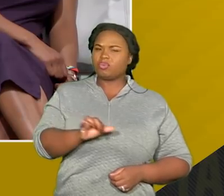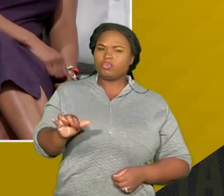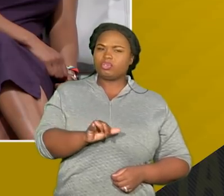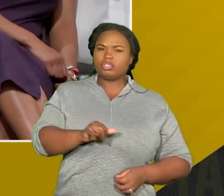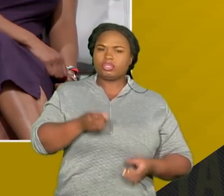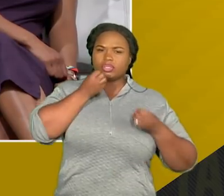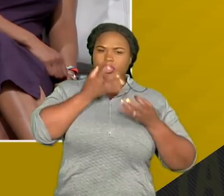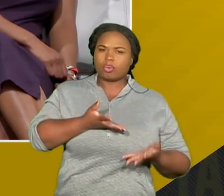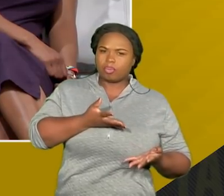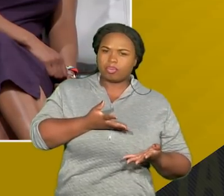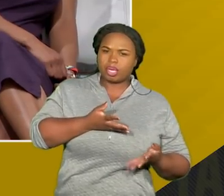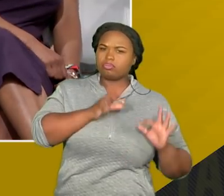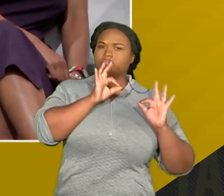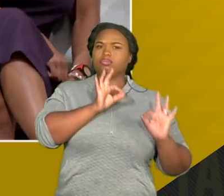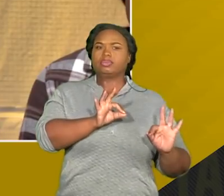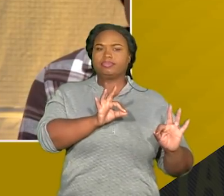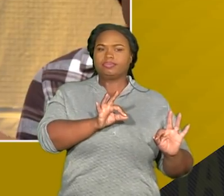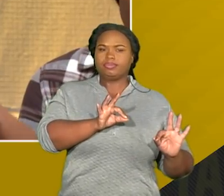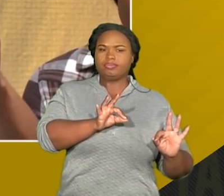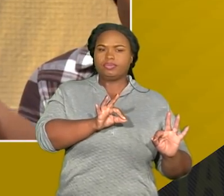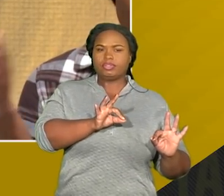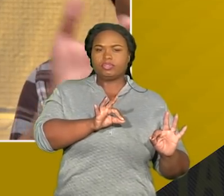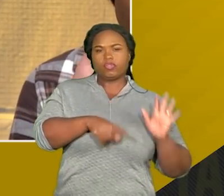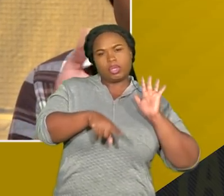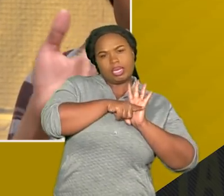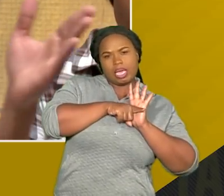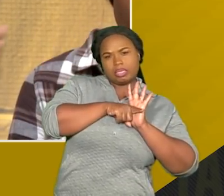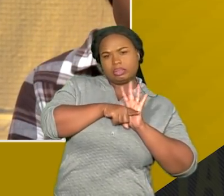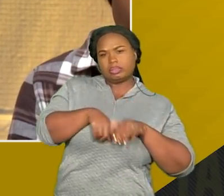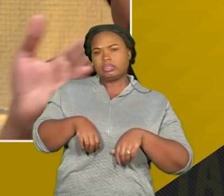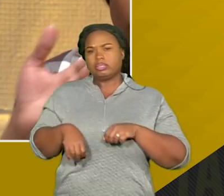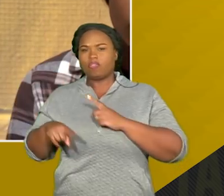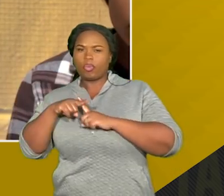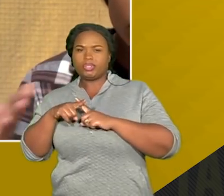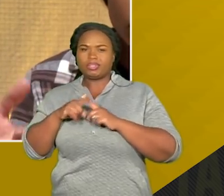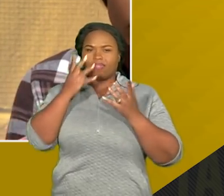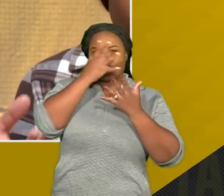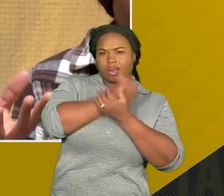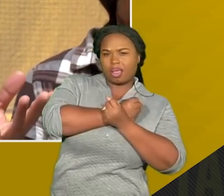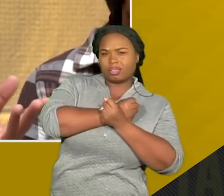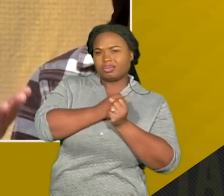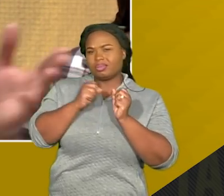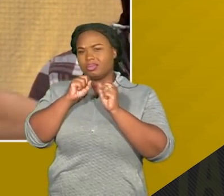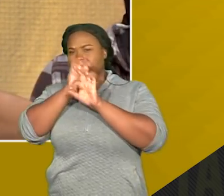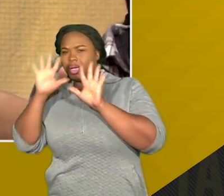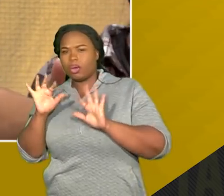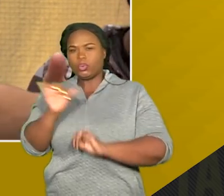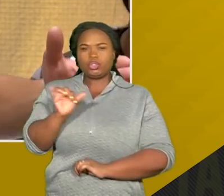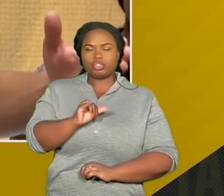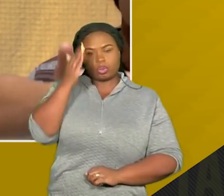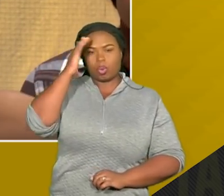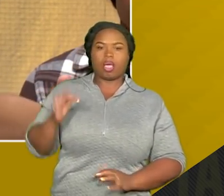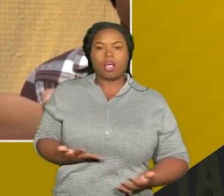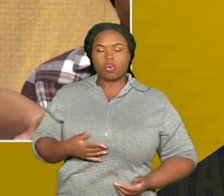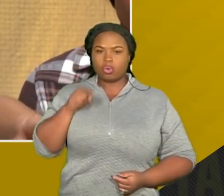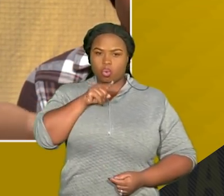know, legit, okay, which sangoma is in the light and which one is for the dark, you know? How do I know which, oh, lo sangoma lo no ya